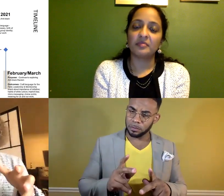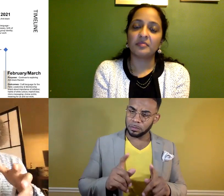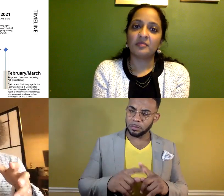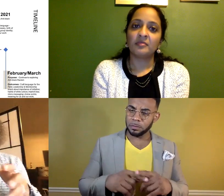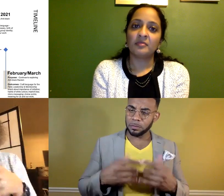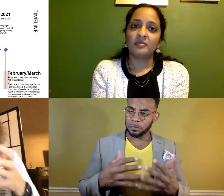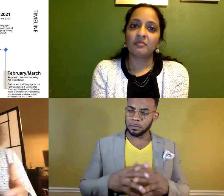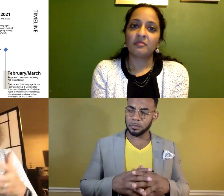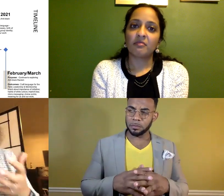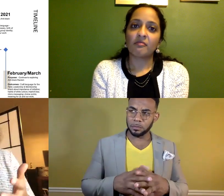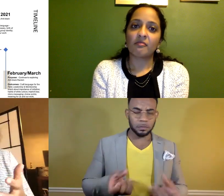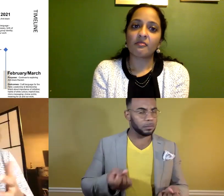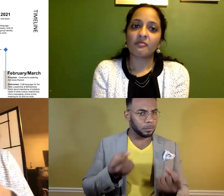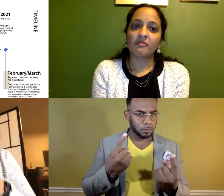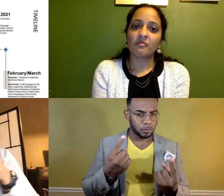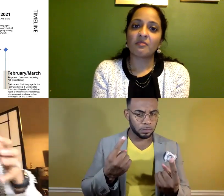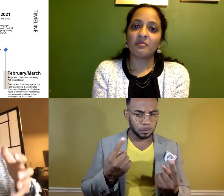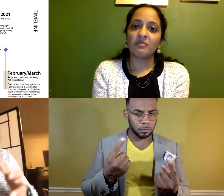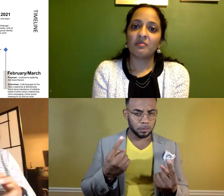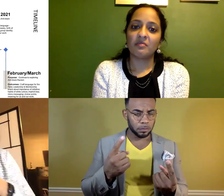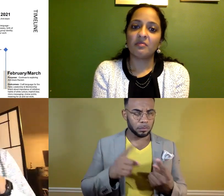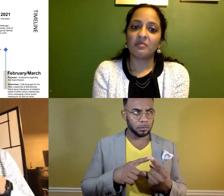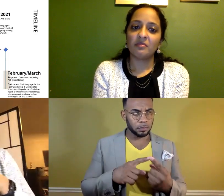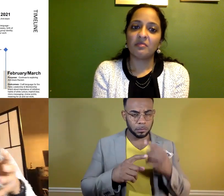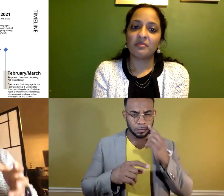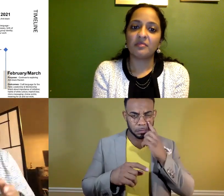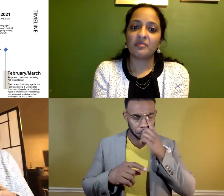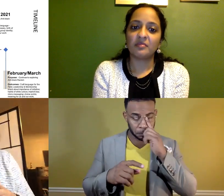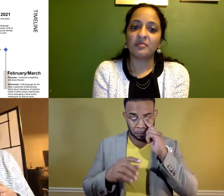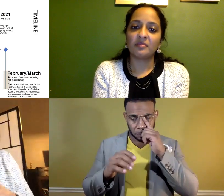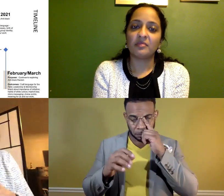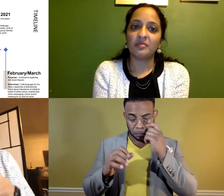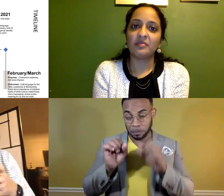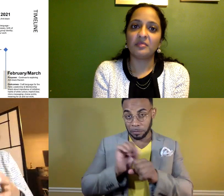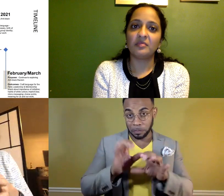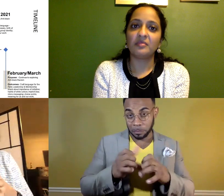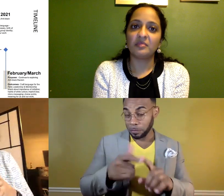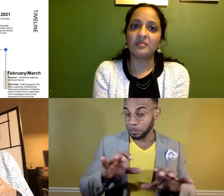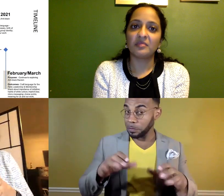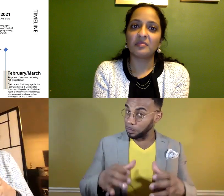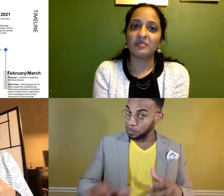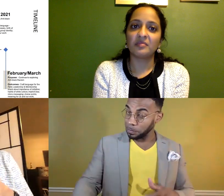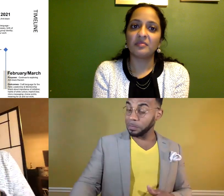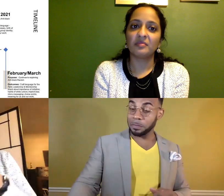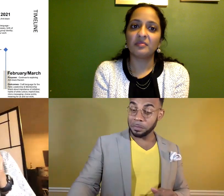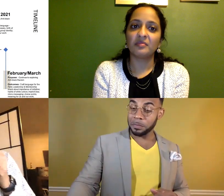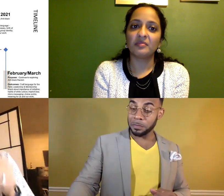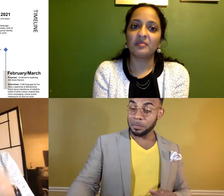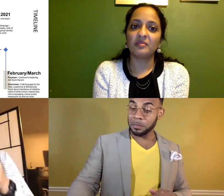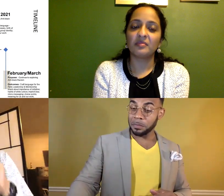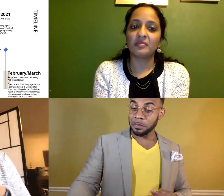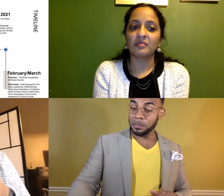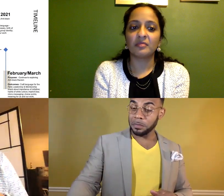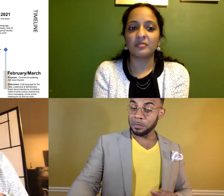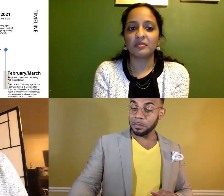to understand, a work group from the party that